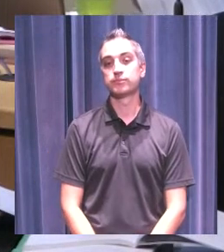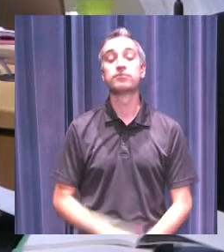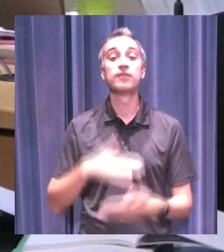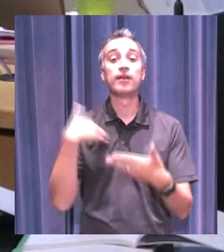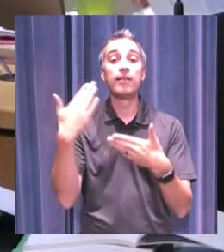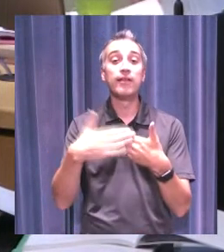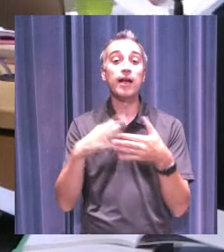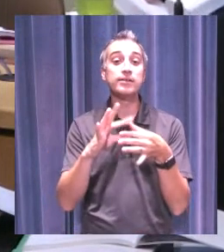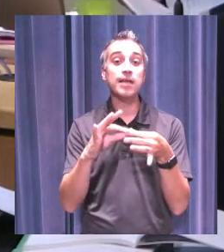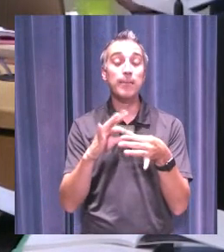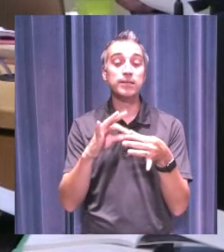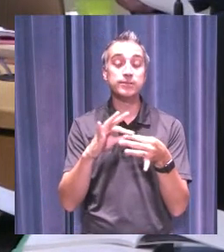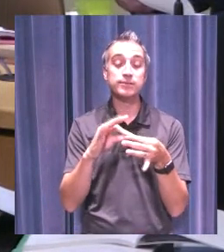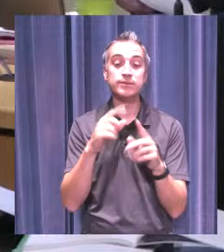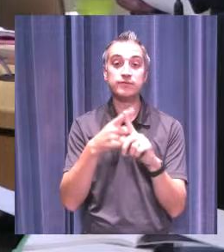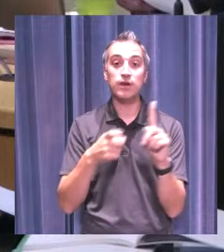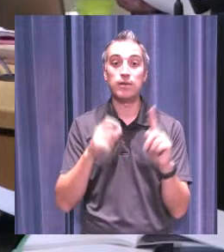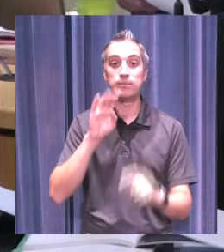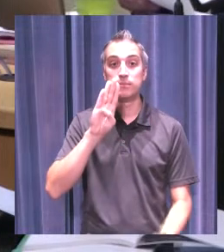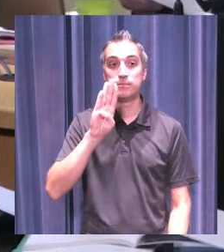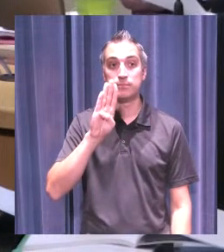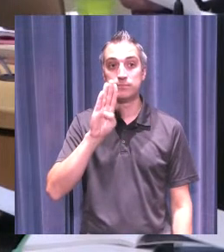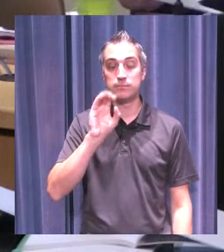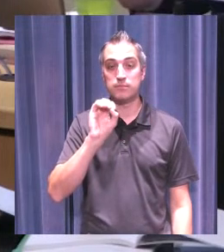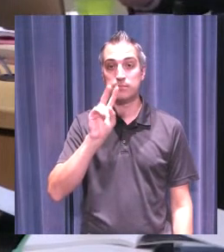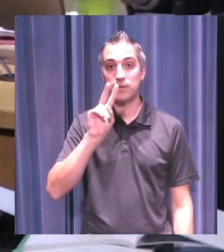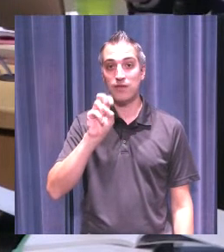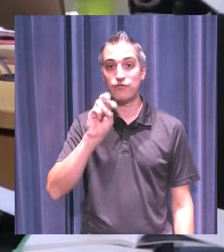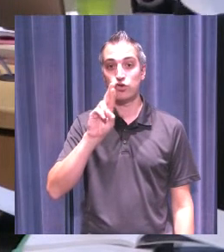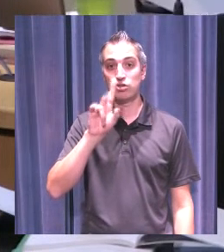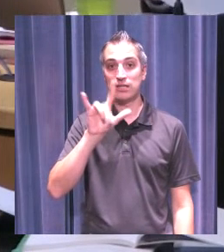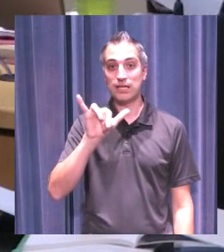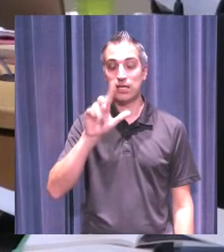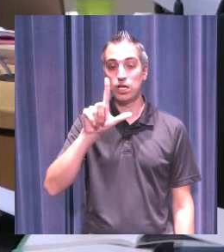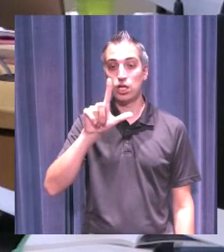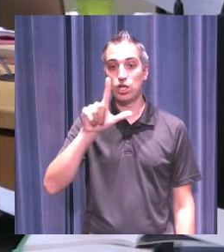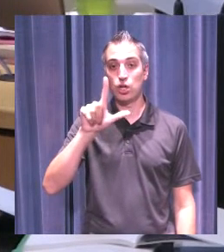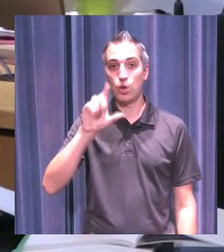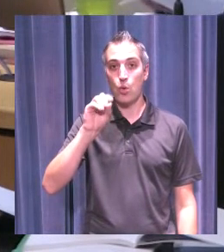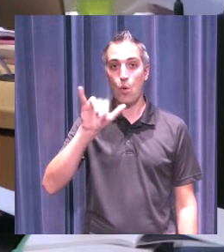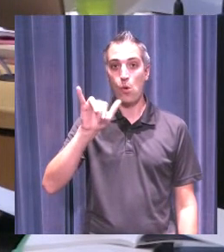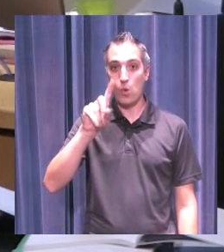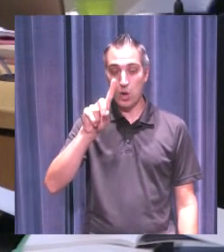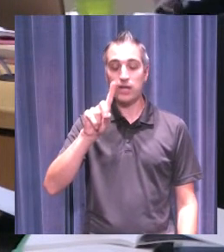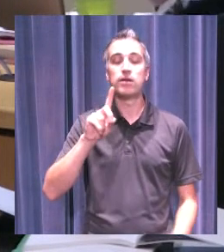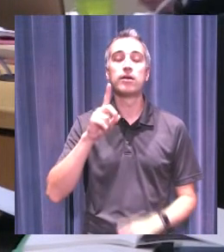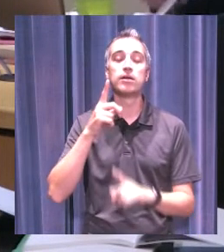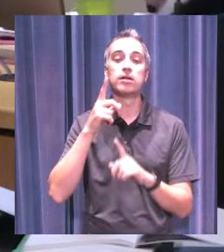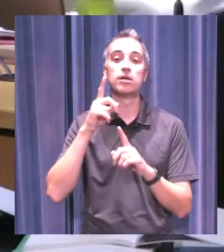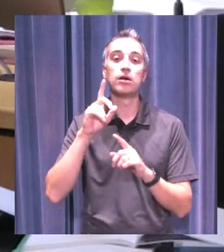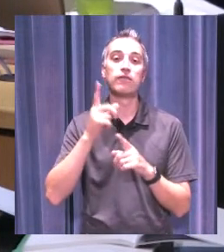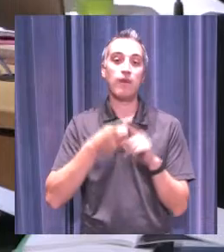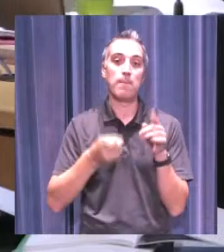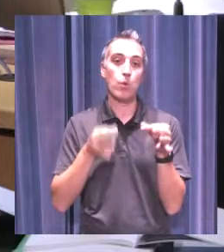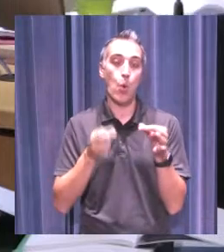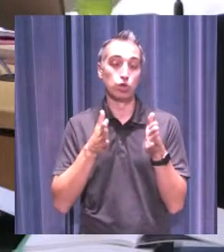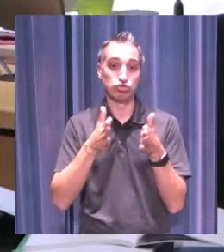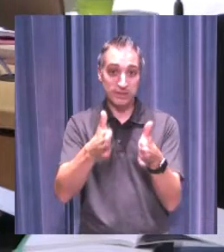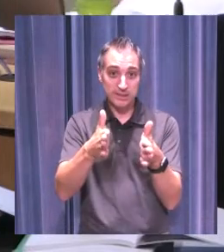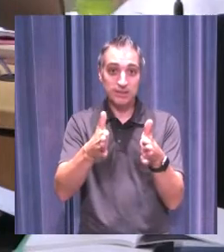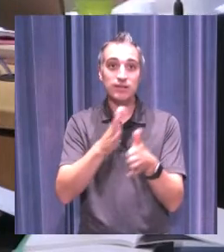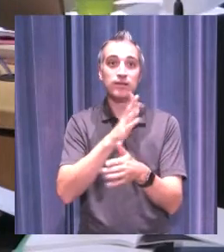The next comment has been submitted by Beverly Lloyd of Court Street on the topic of interim president candidate